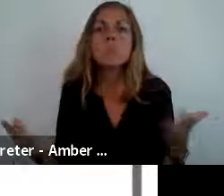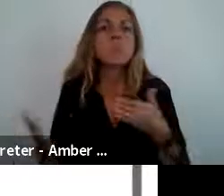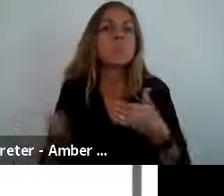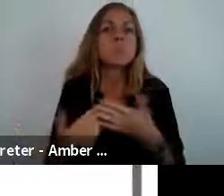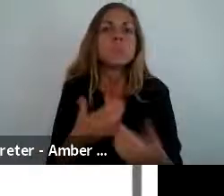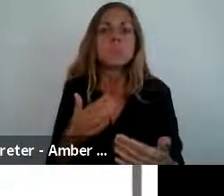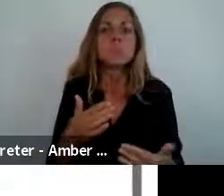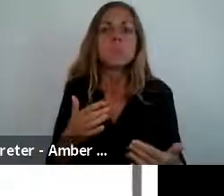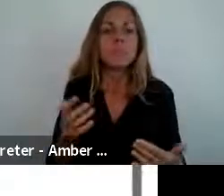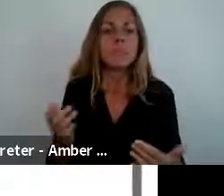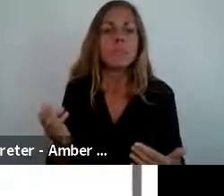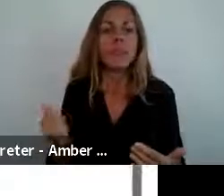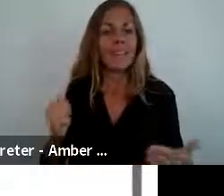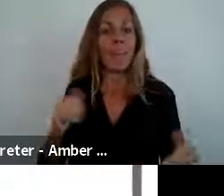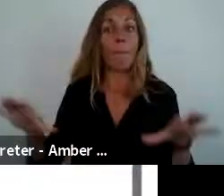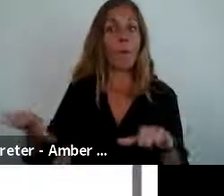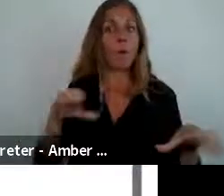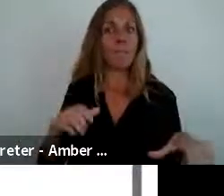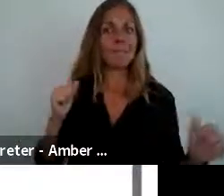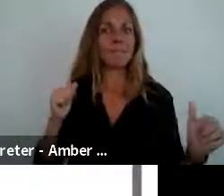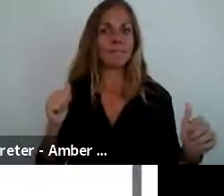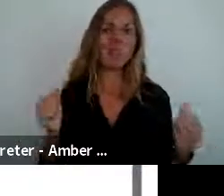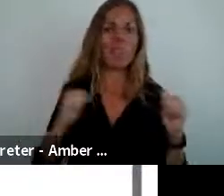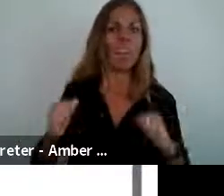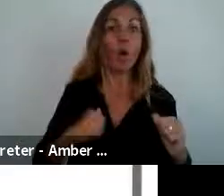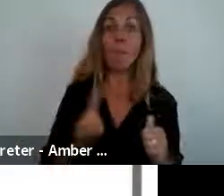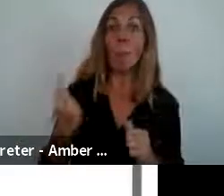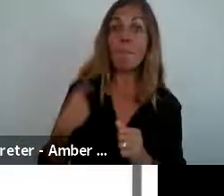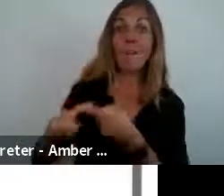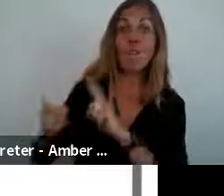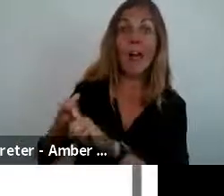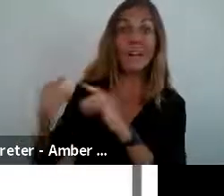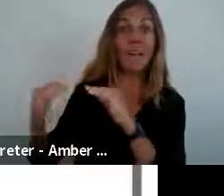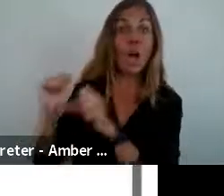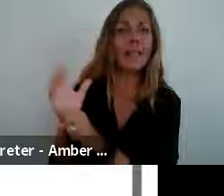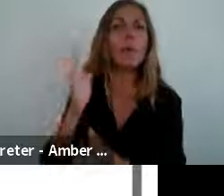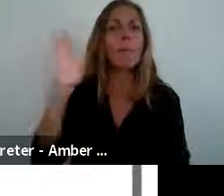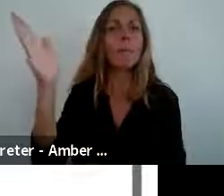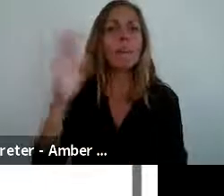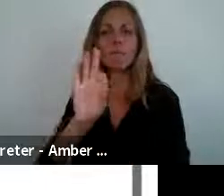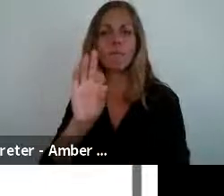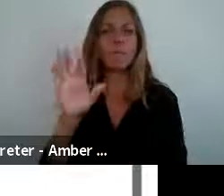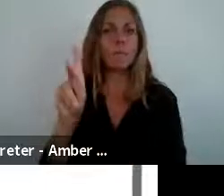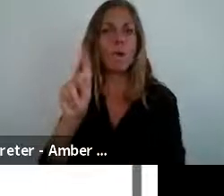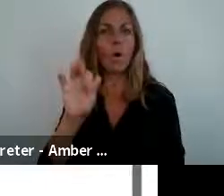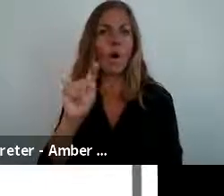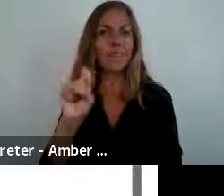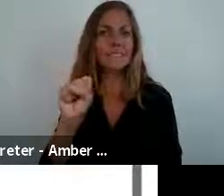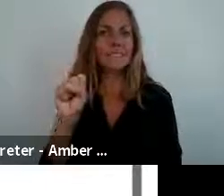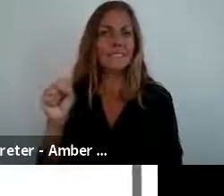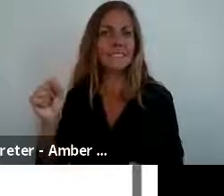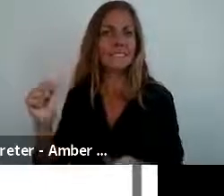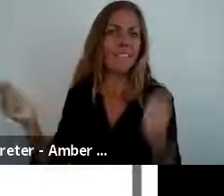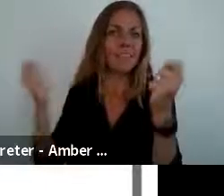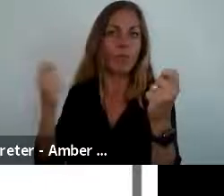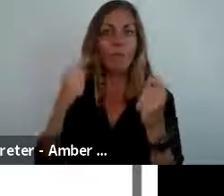theater. I have a friend and colleague who is actually going to be presenting for the Folk Arts Festival for the Midwest region, and she